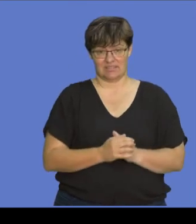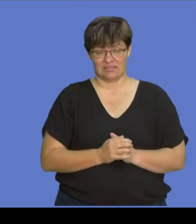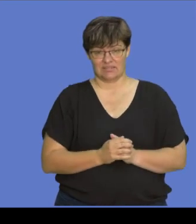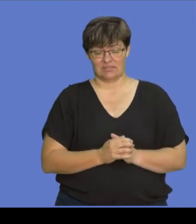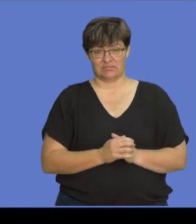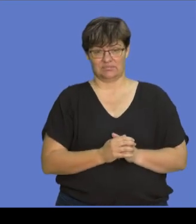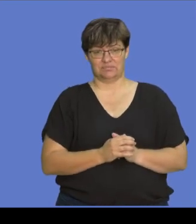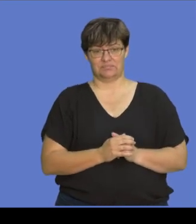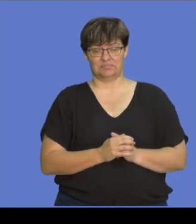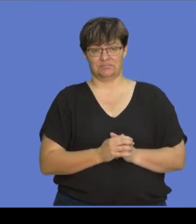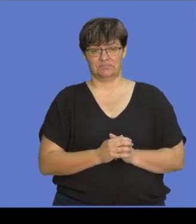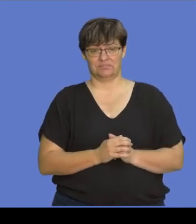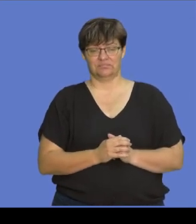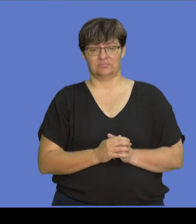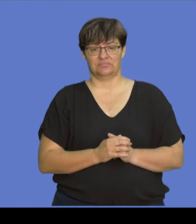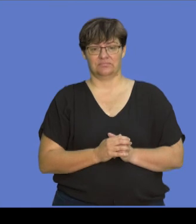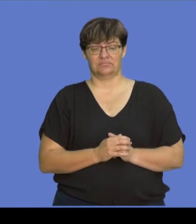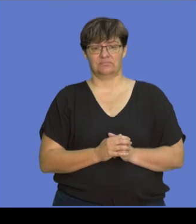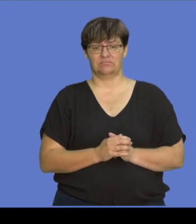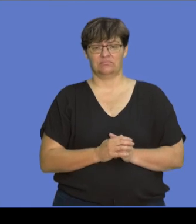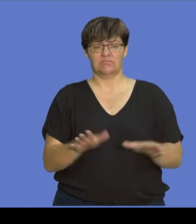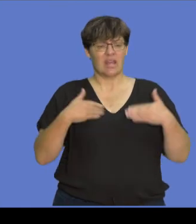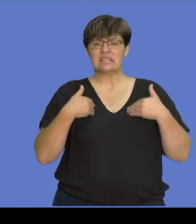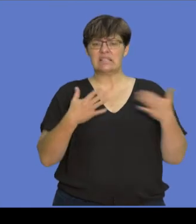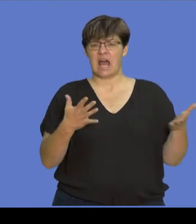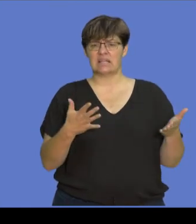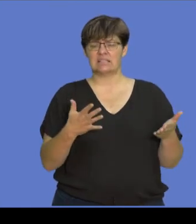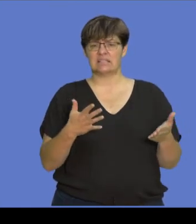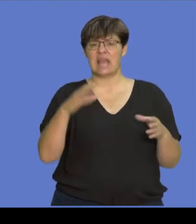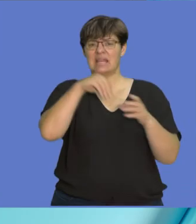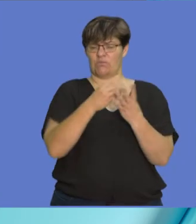Let's do that. Okay. Starting with indirect